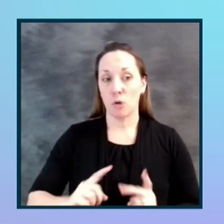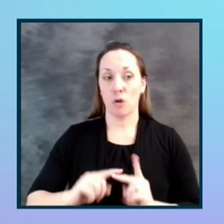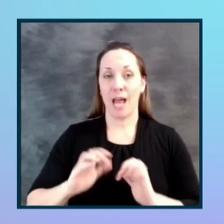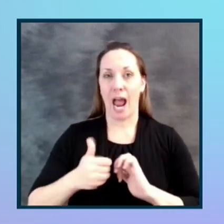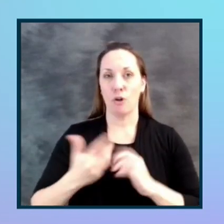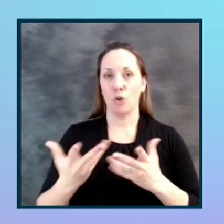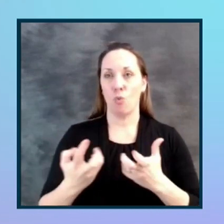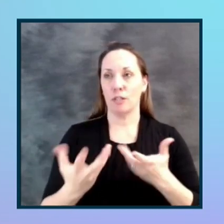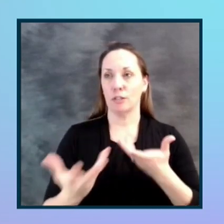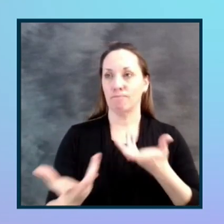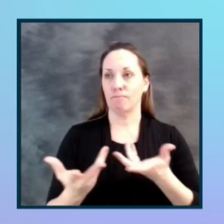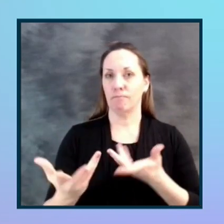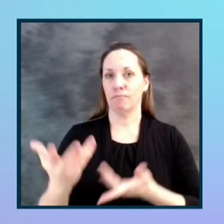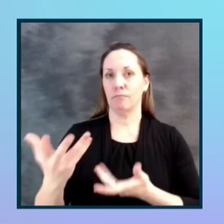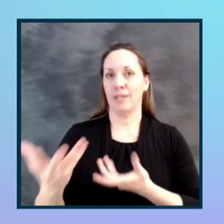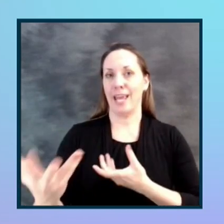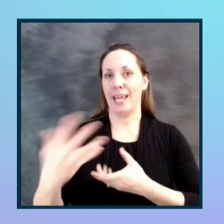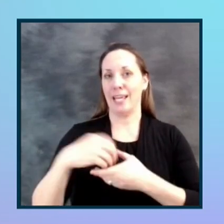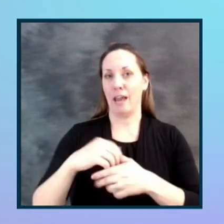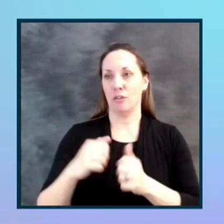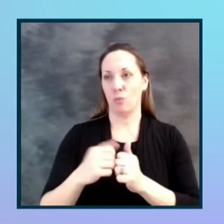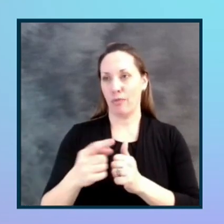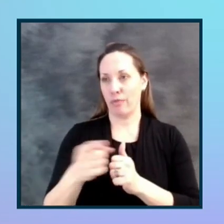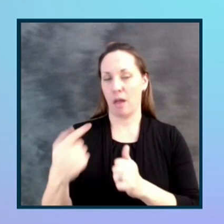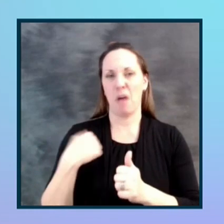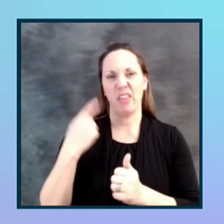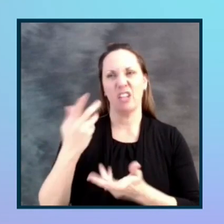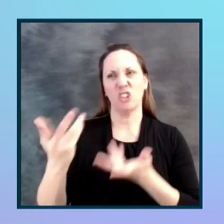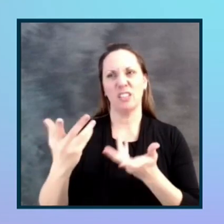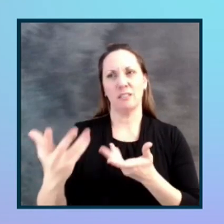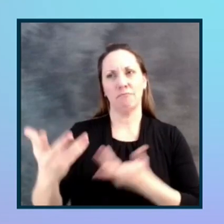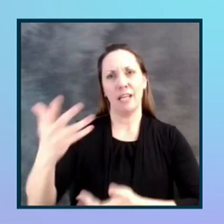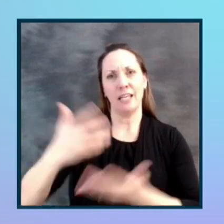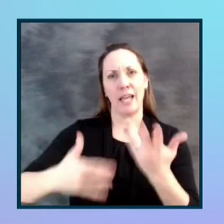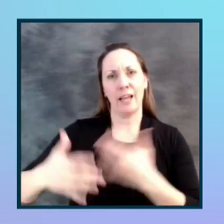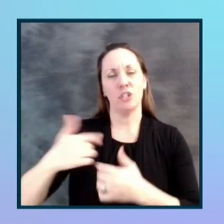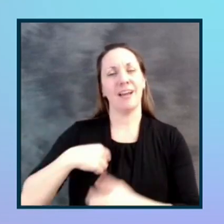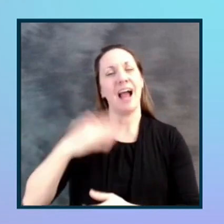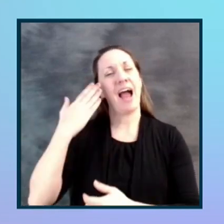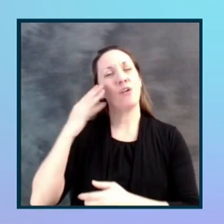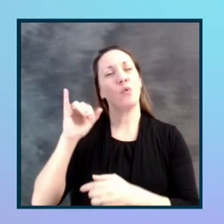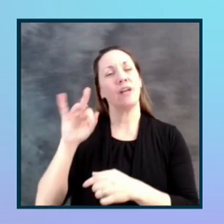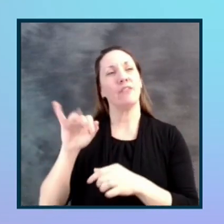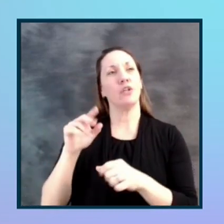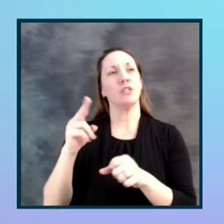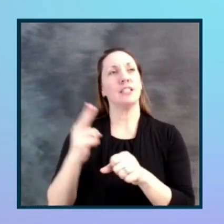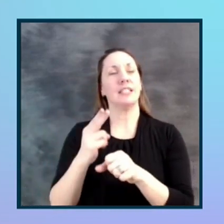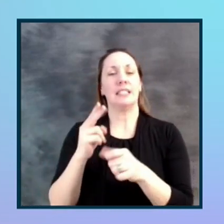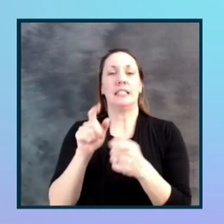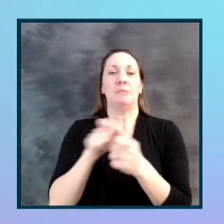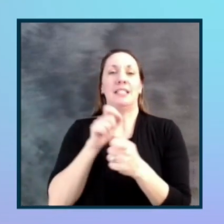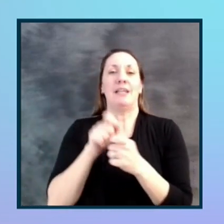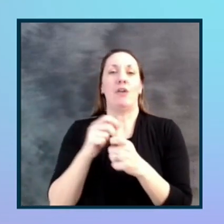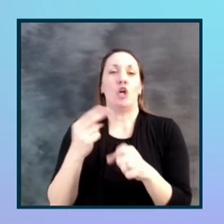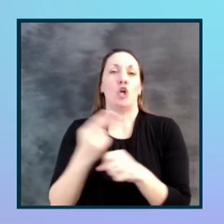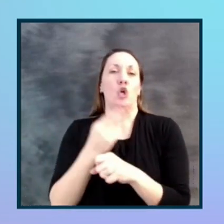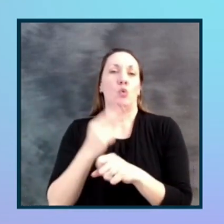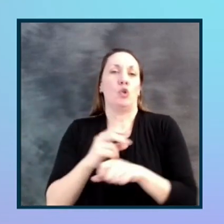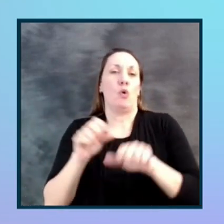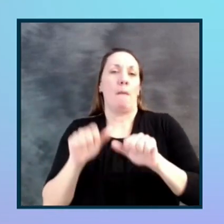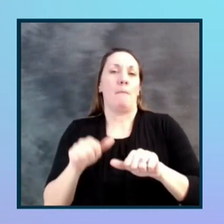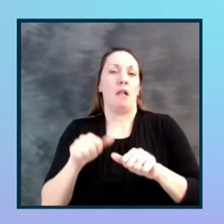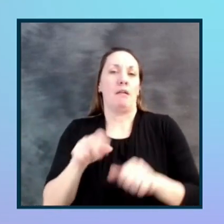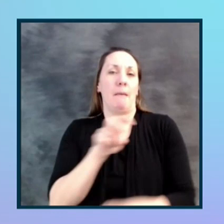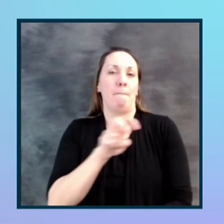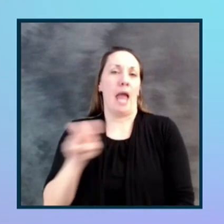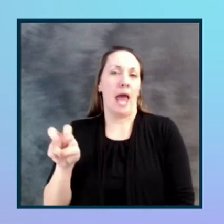them. And I think just engaging, I'm not sure if there are specific usability panels that we can tap into, because I